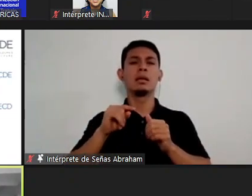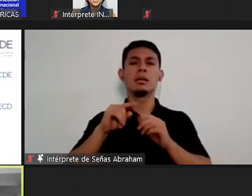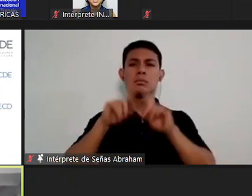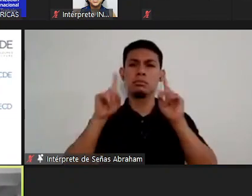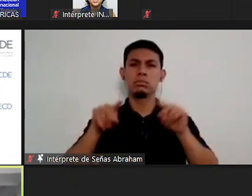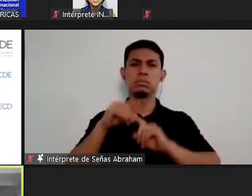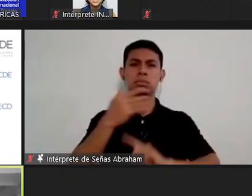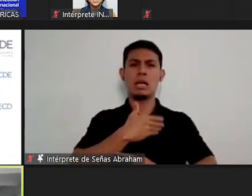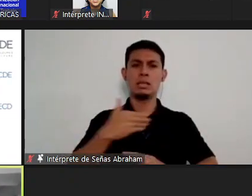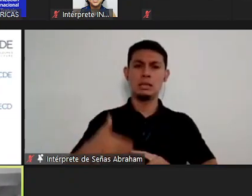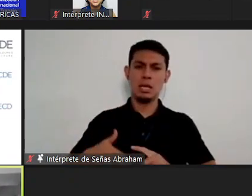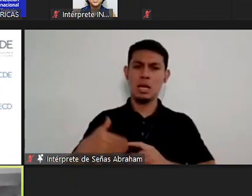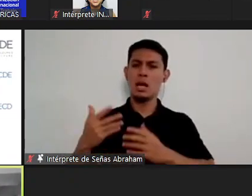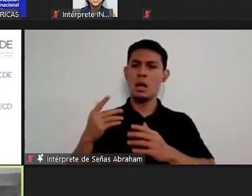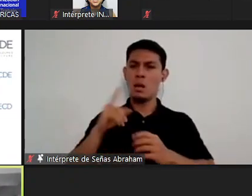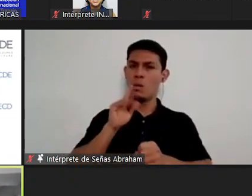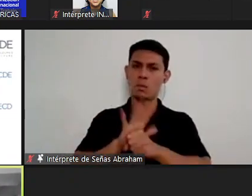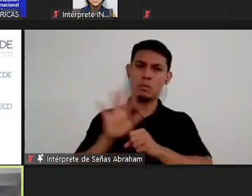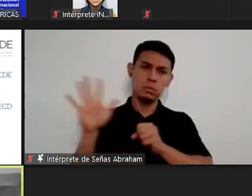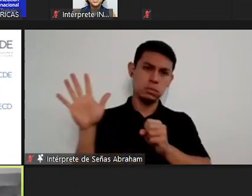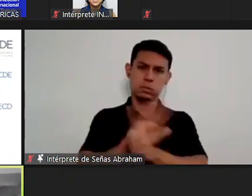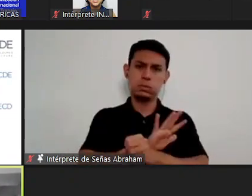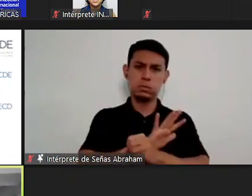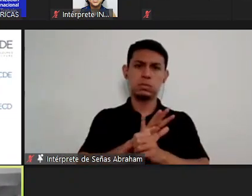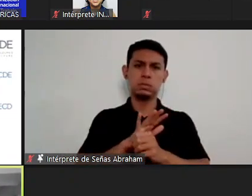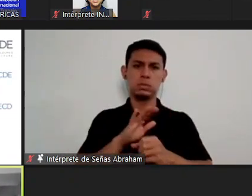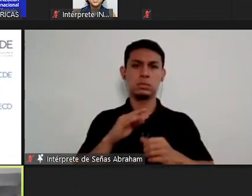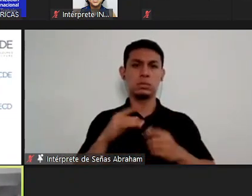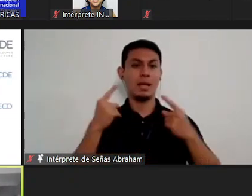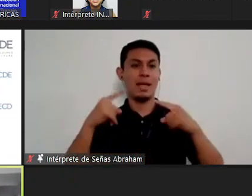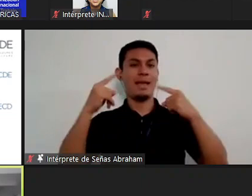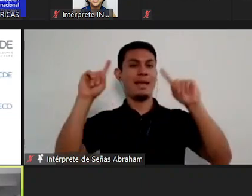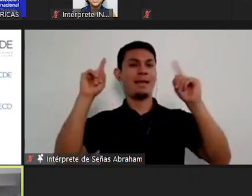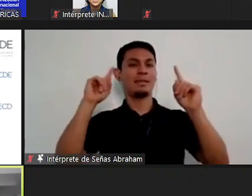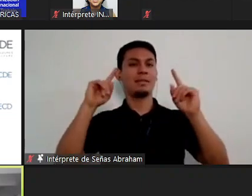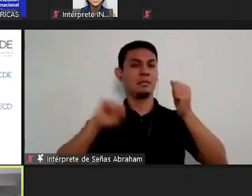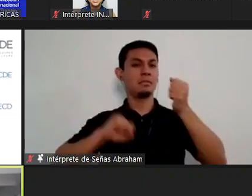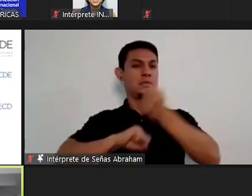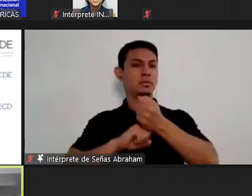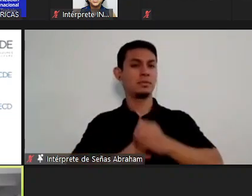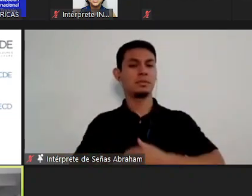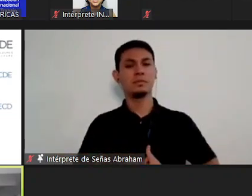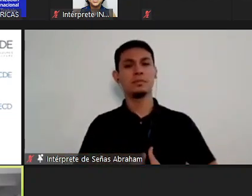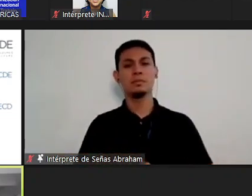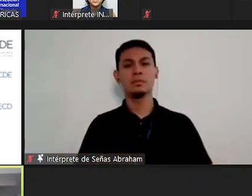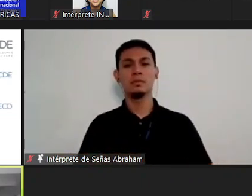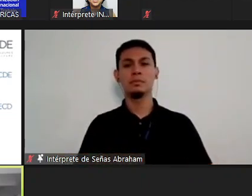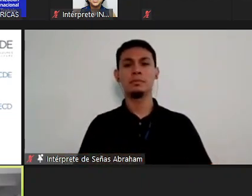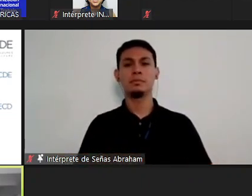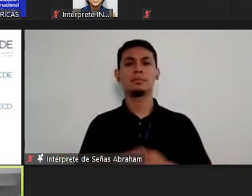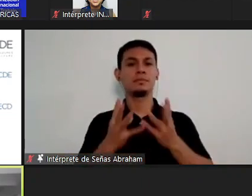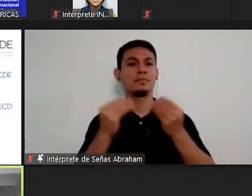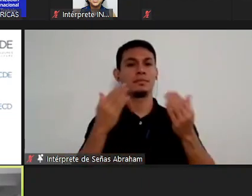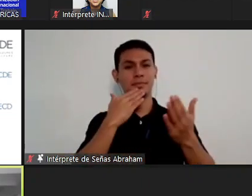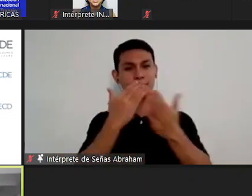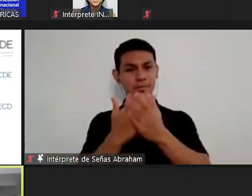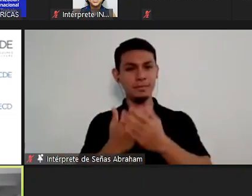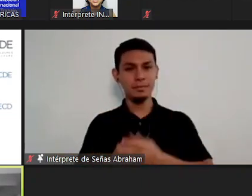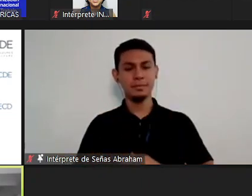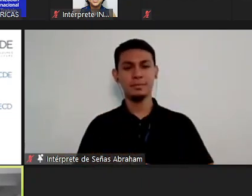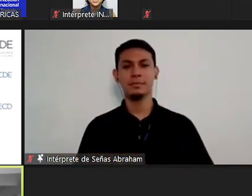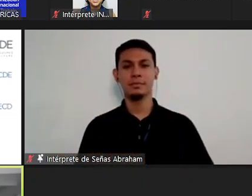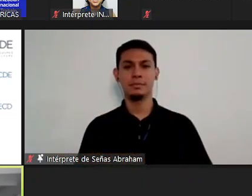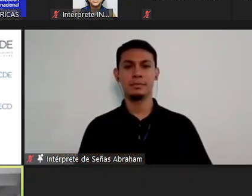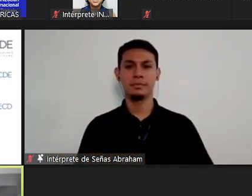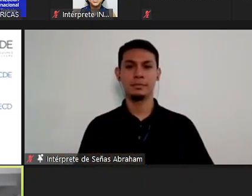with the competitiveness and productivity to achieve a successful goal so thank you